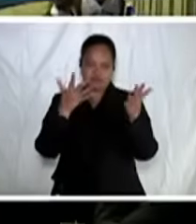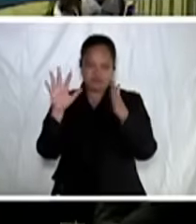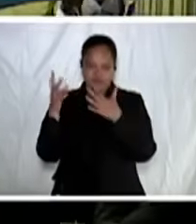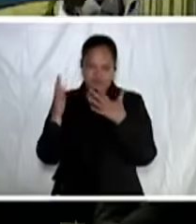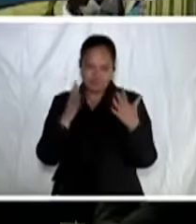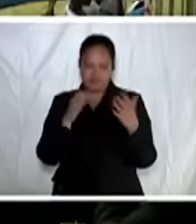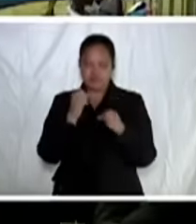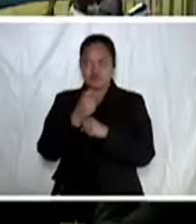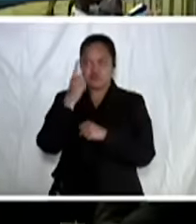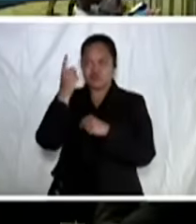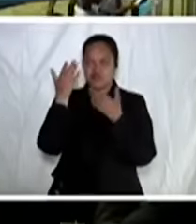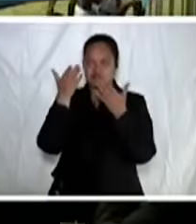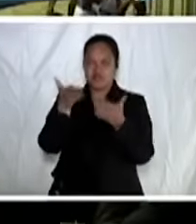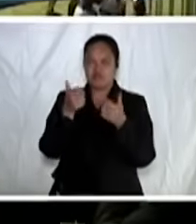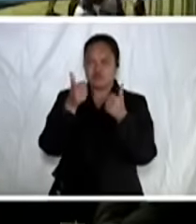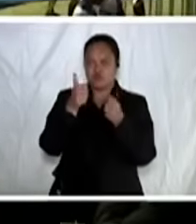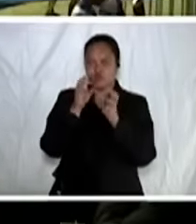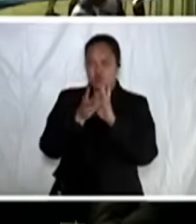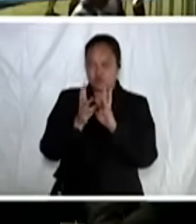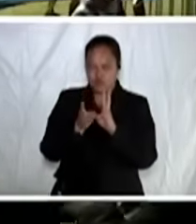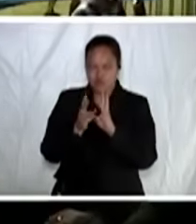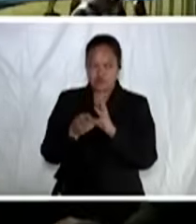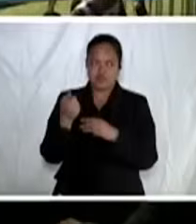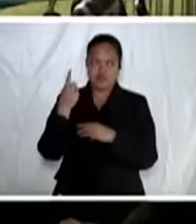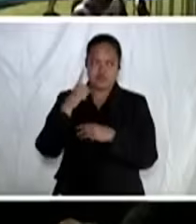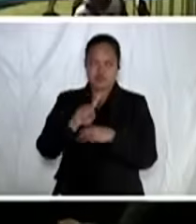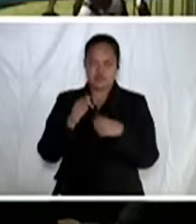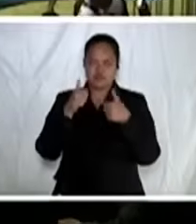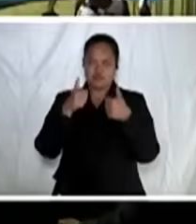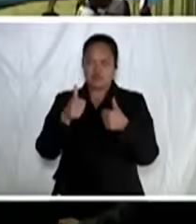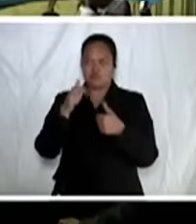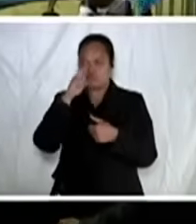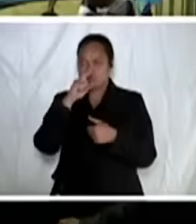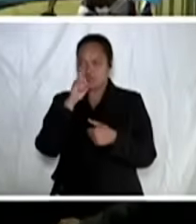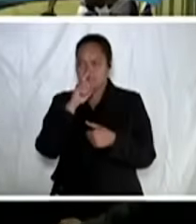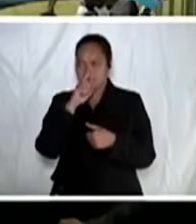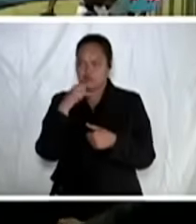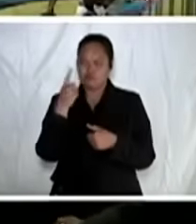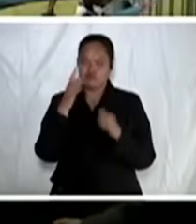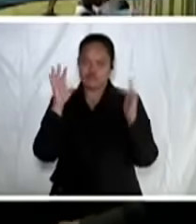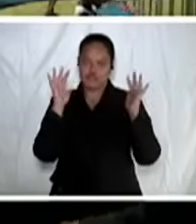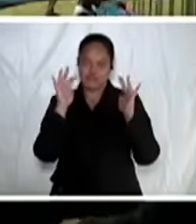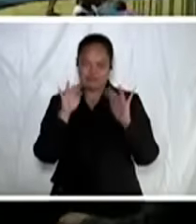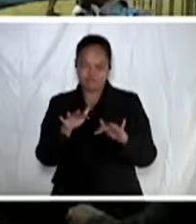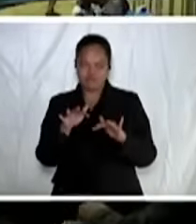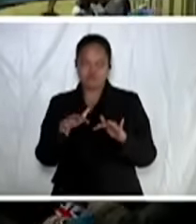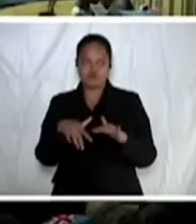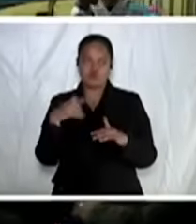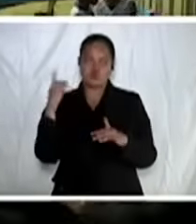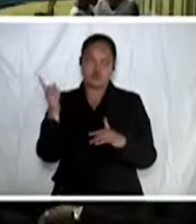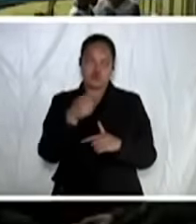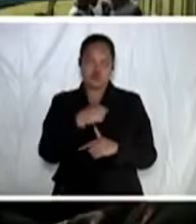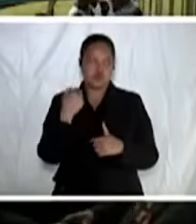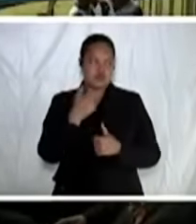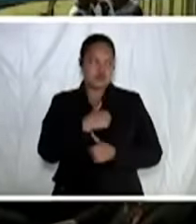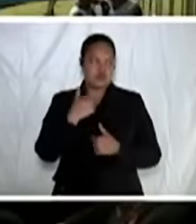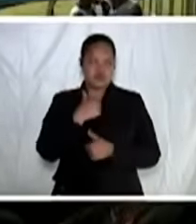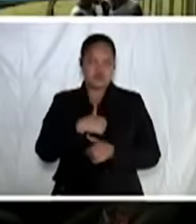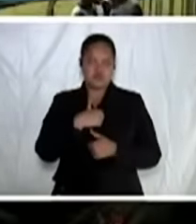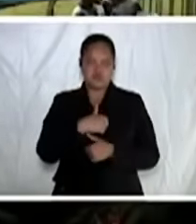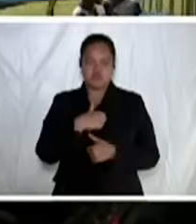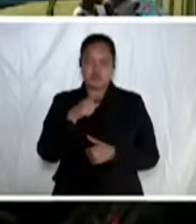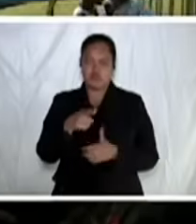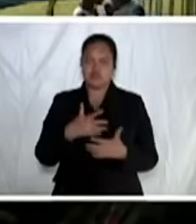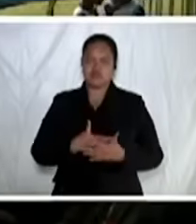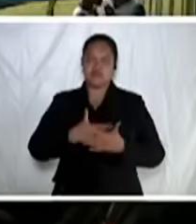raki a soli vatu kena yalo vakakina na vika ke sare voro taki and the maro taka and the buku ni songo levu mai